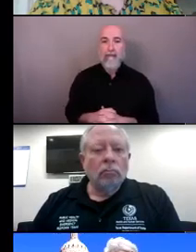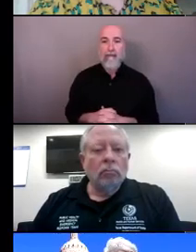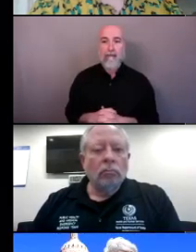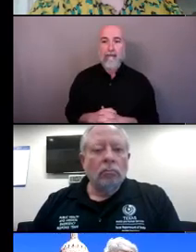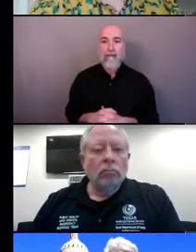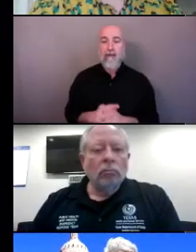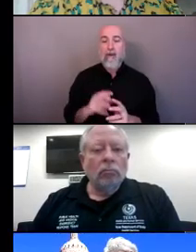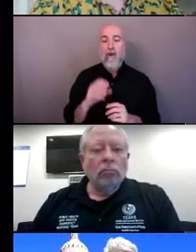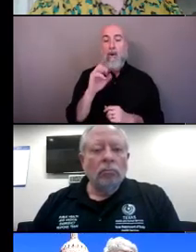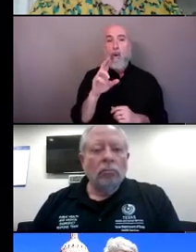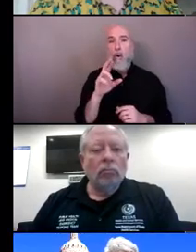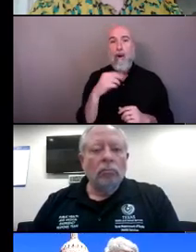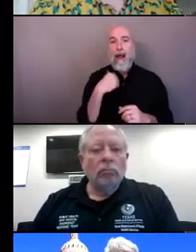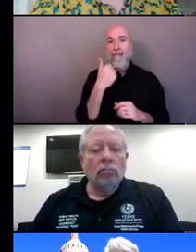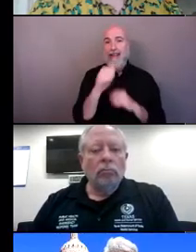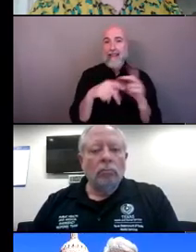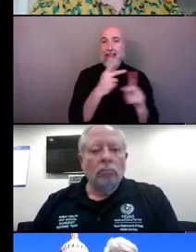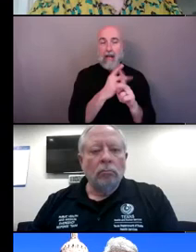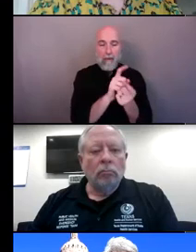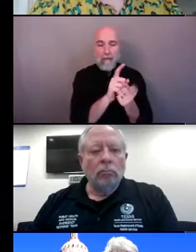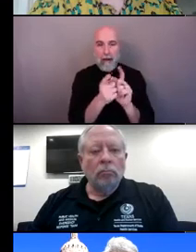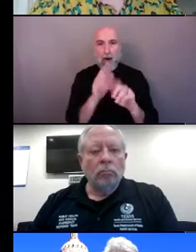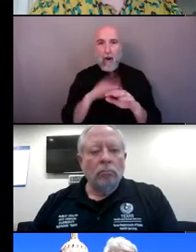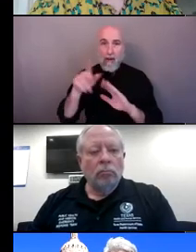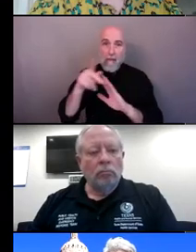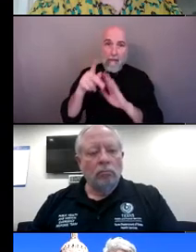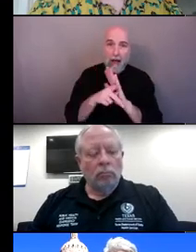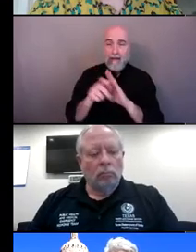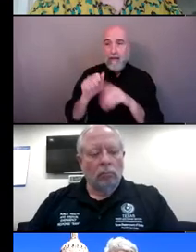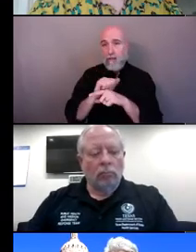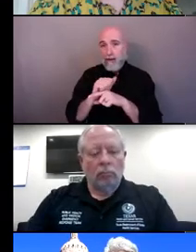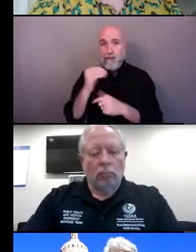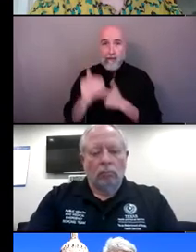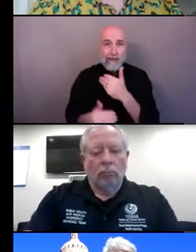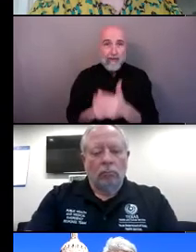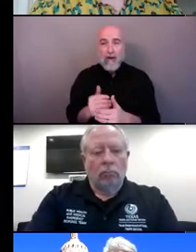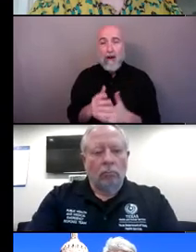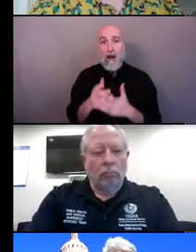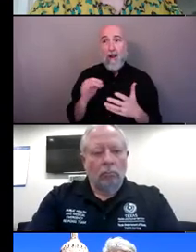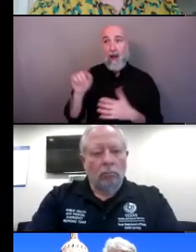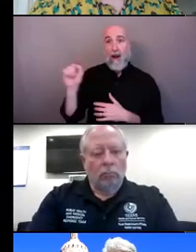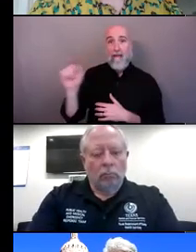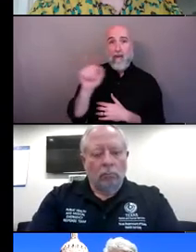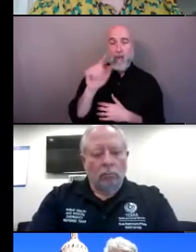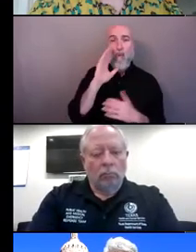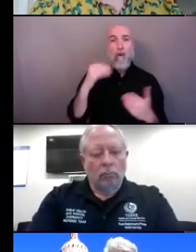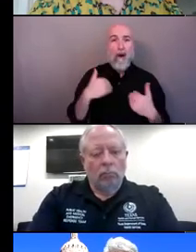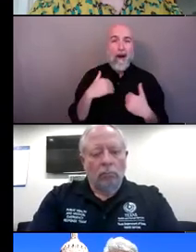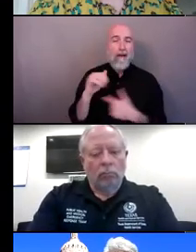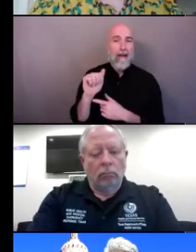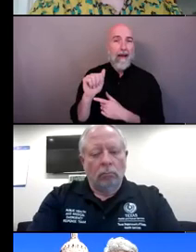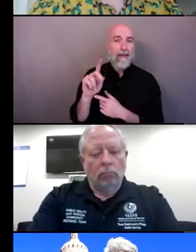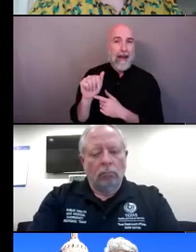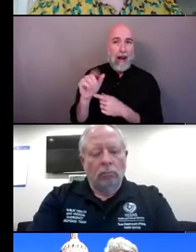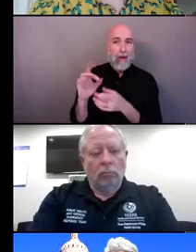or making any kind of modifications to policies, practices, procedures. A lot of those organizations will have ADA